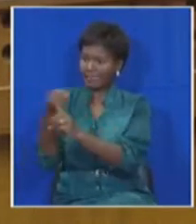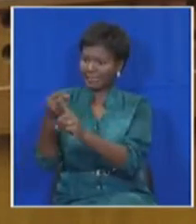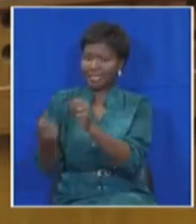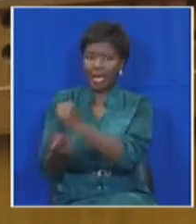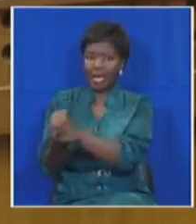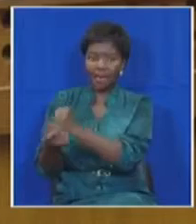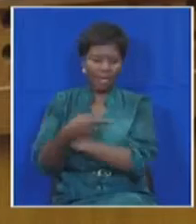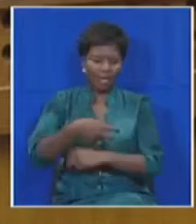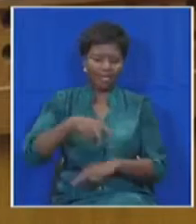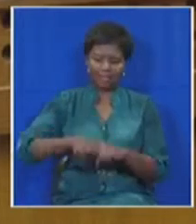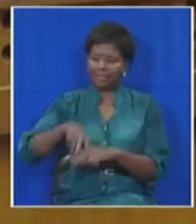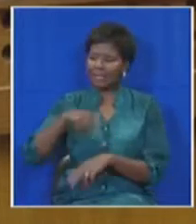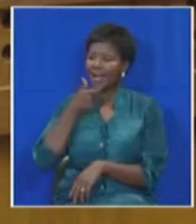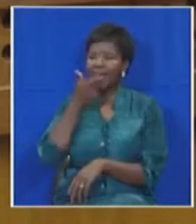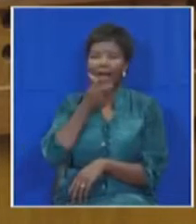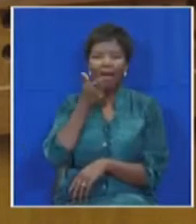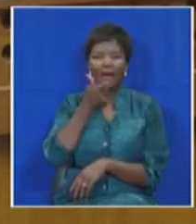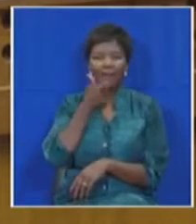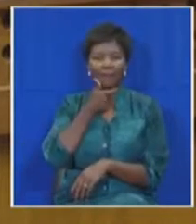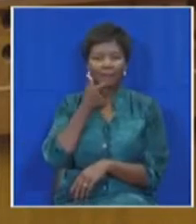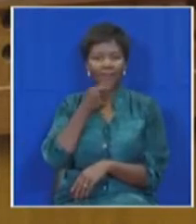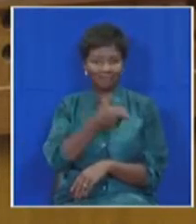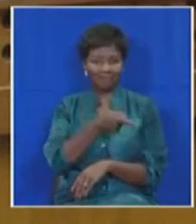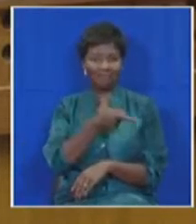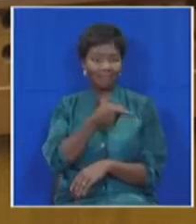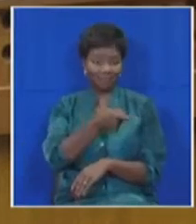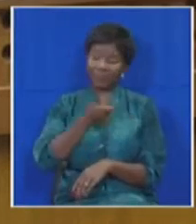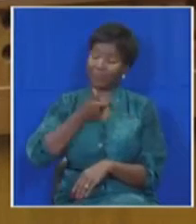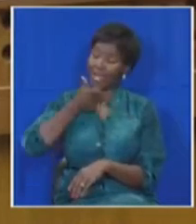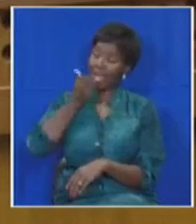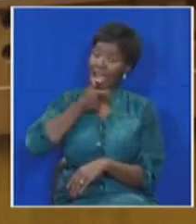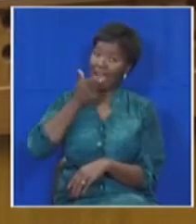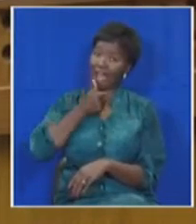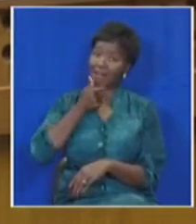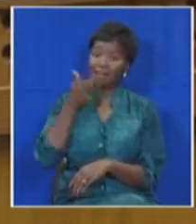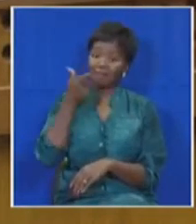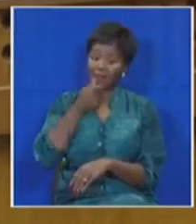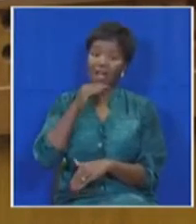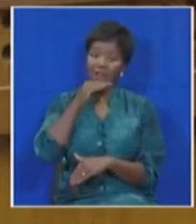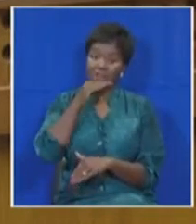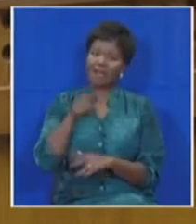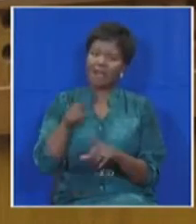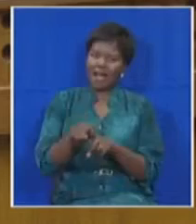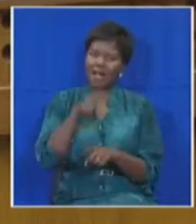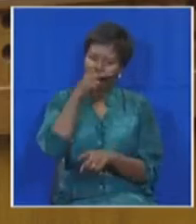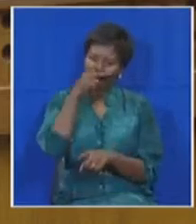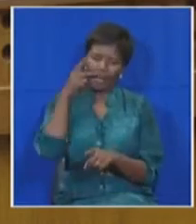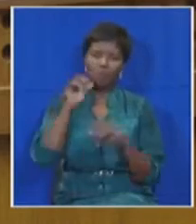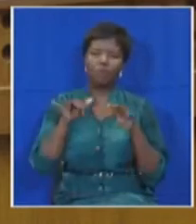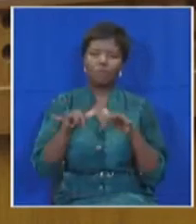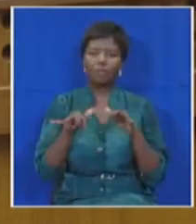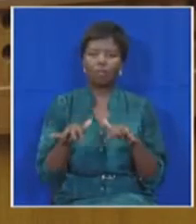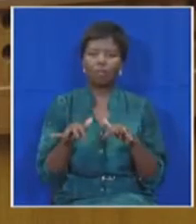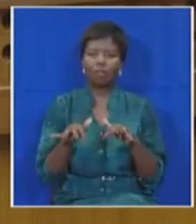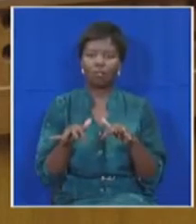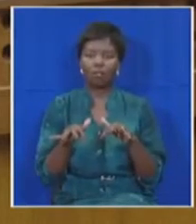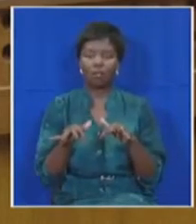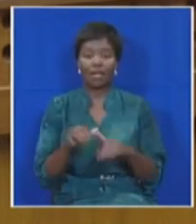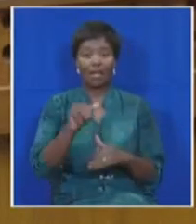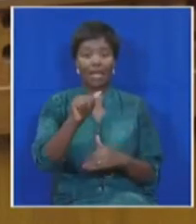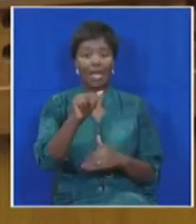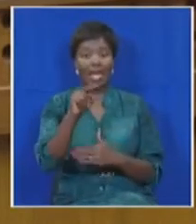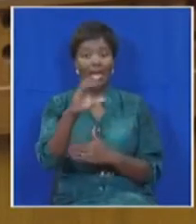upon members of this house. It was a laugh indeed of the enemy of the people. The ANC has become